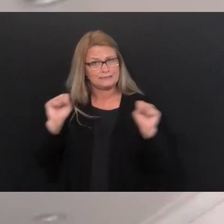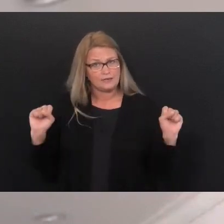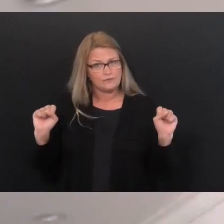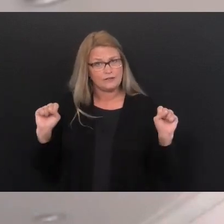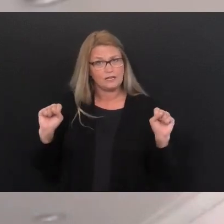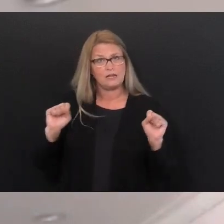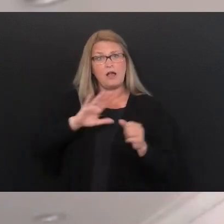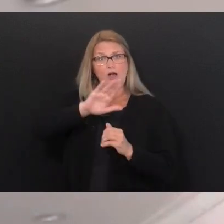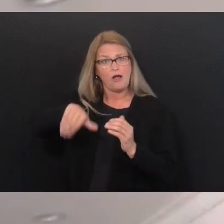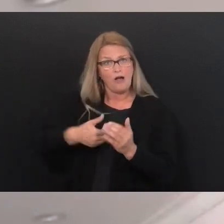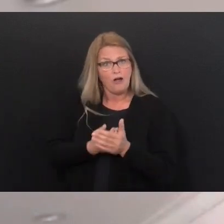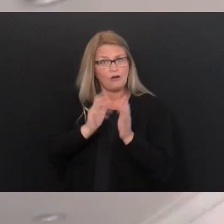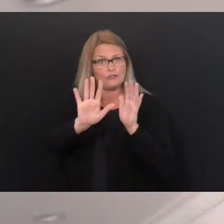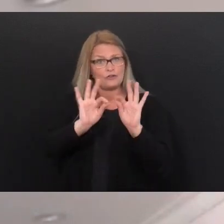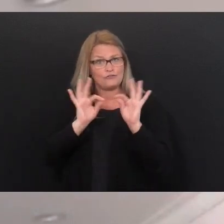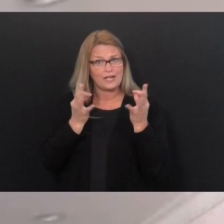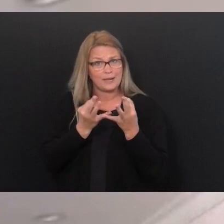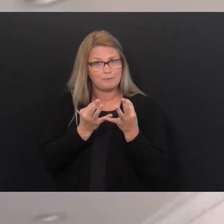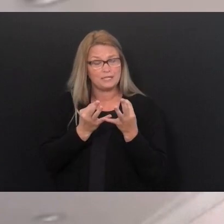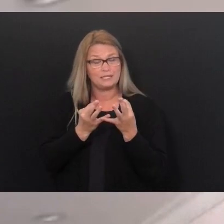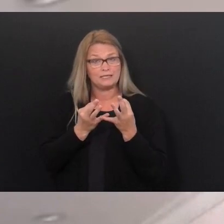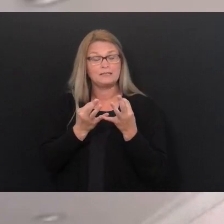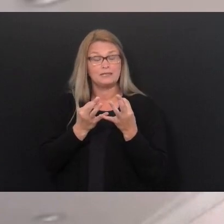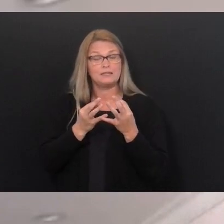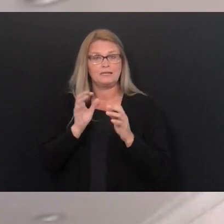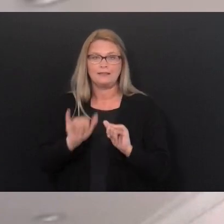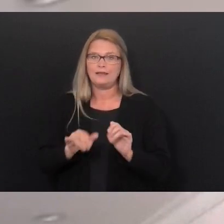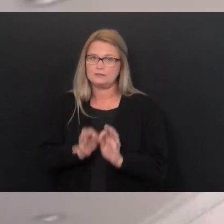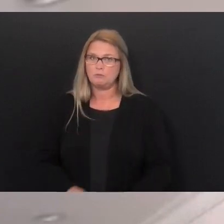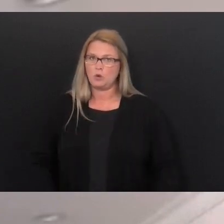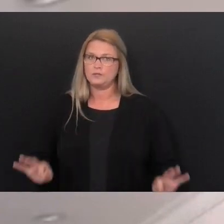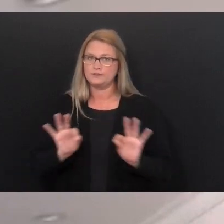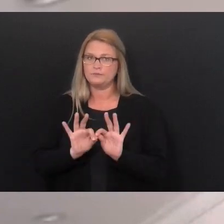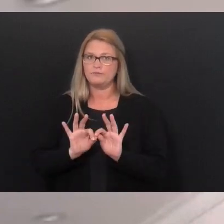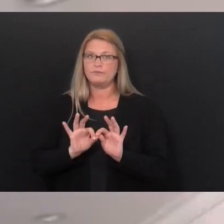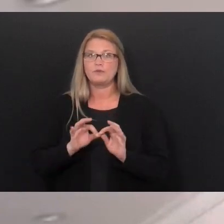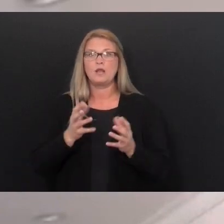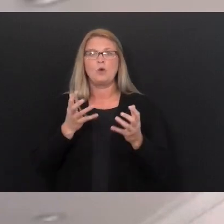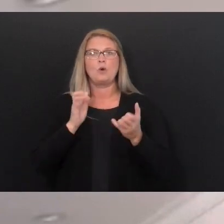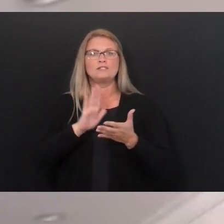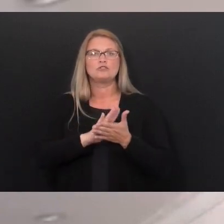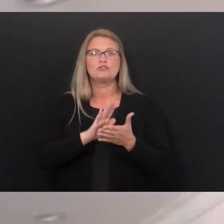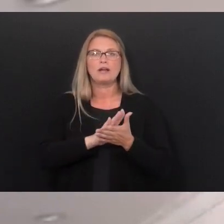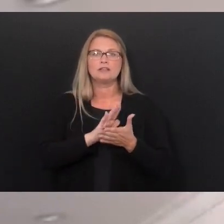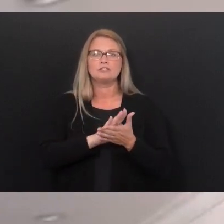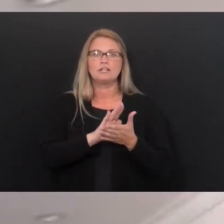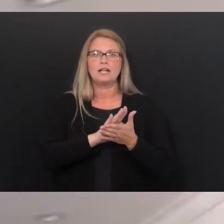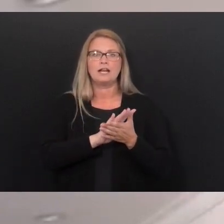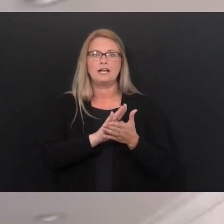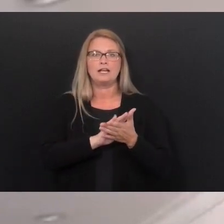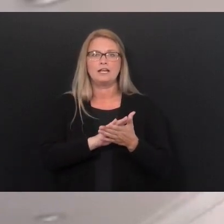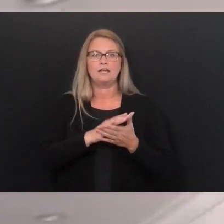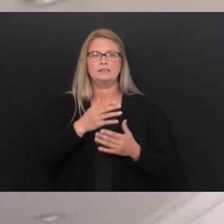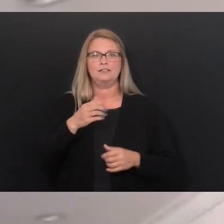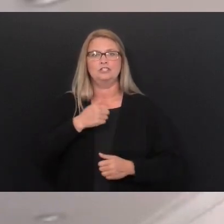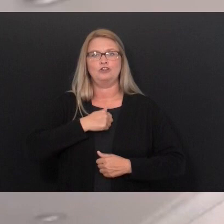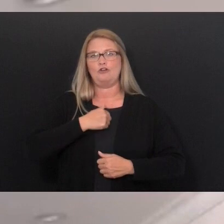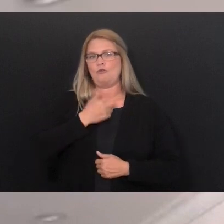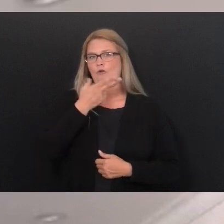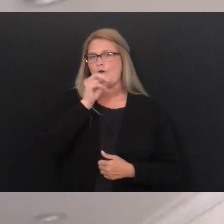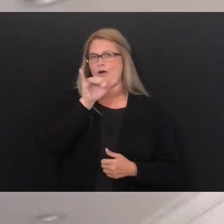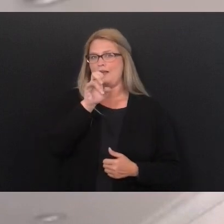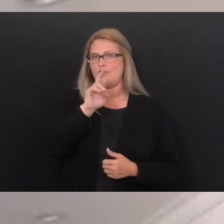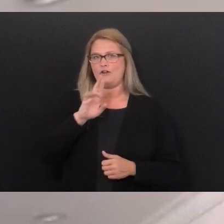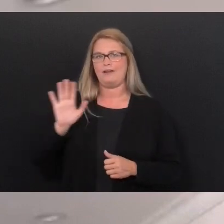members, irrespective of age, becomes really important. I also want to congratulate Major General Hoyer and his